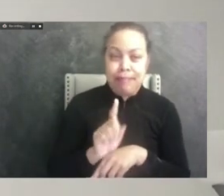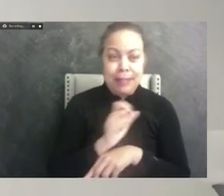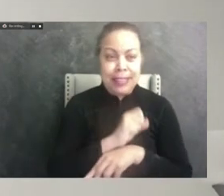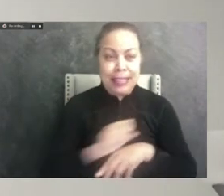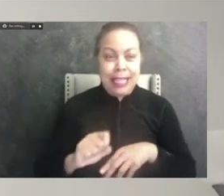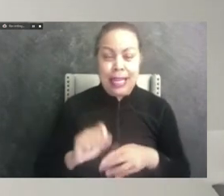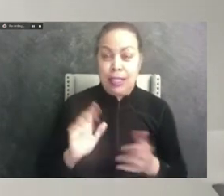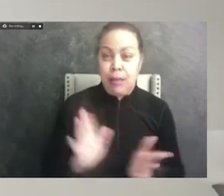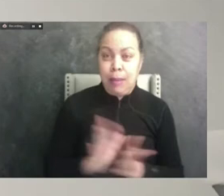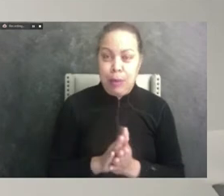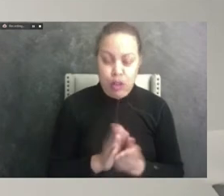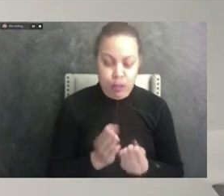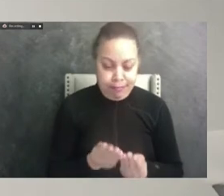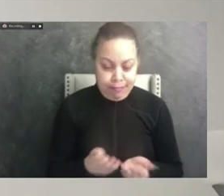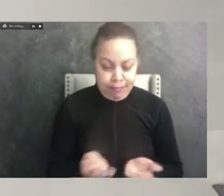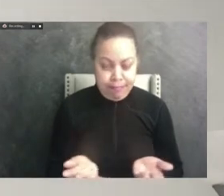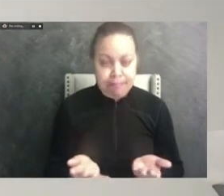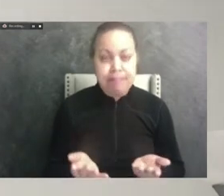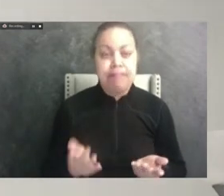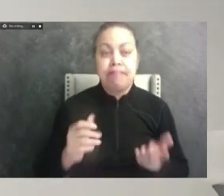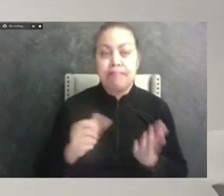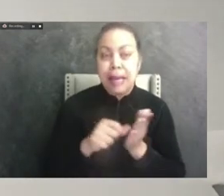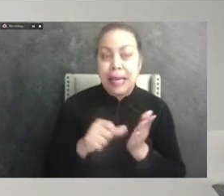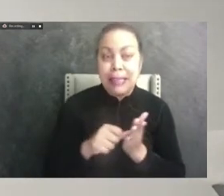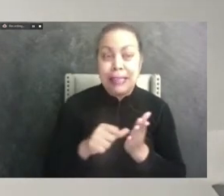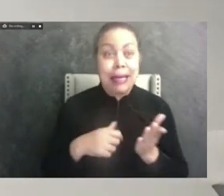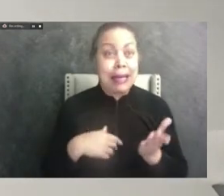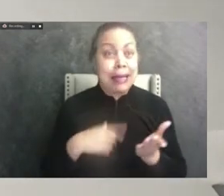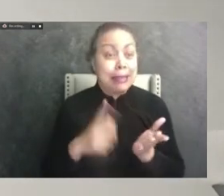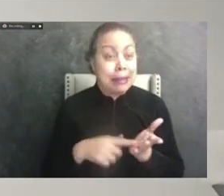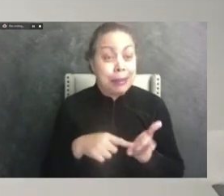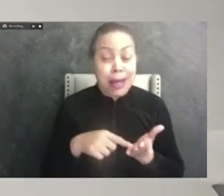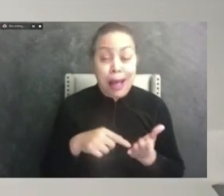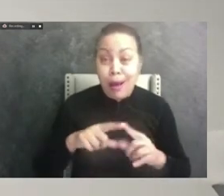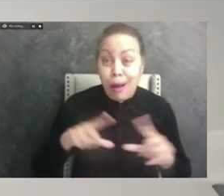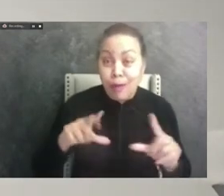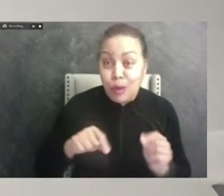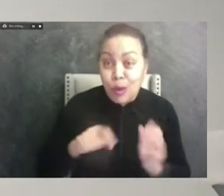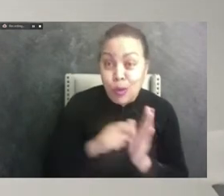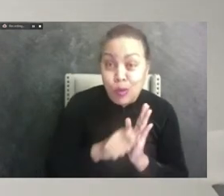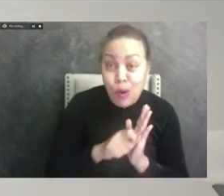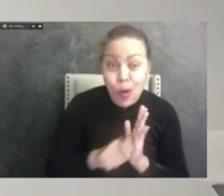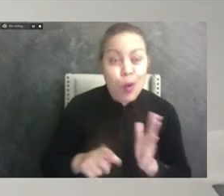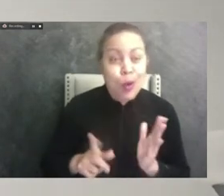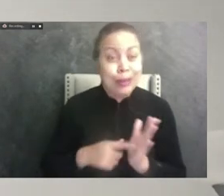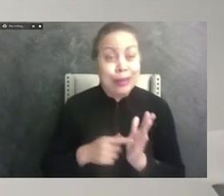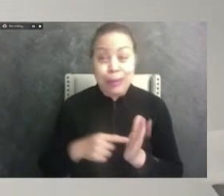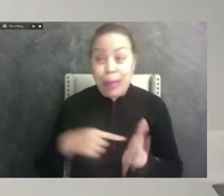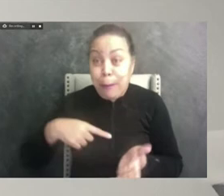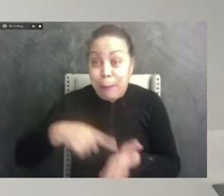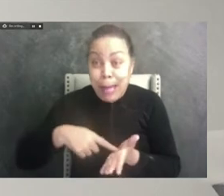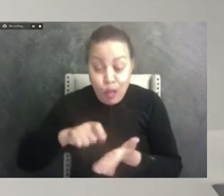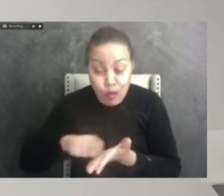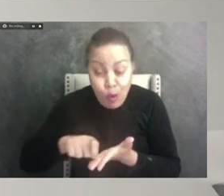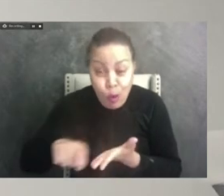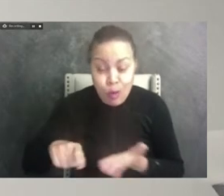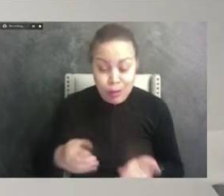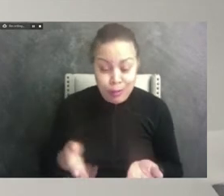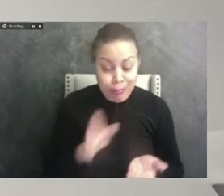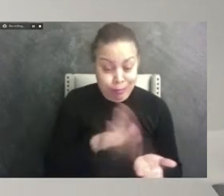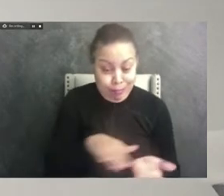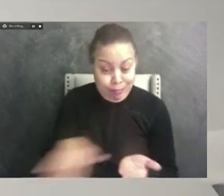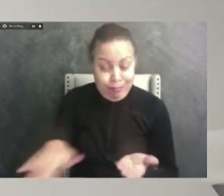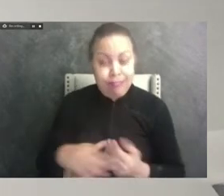in her hands, pages and envelopes, the backs of grocery bills. She closed her eyes for a